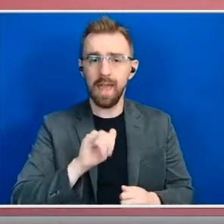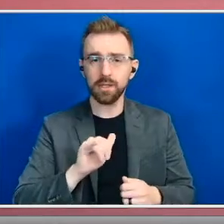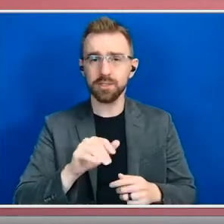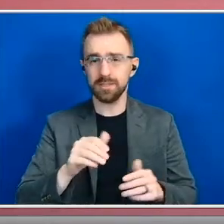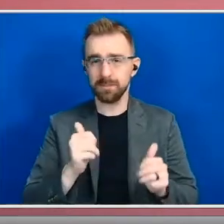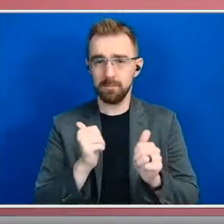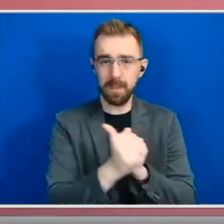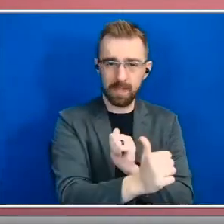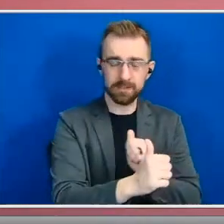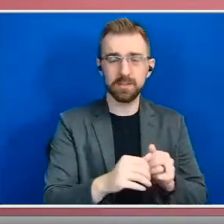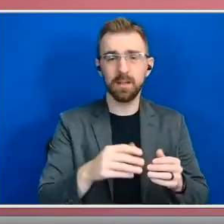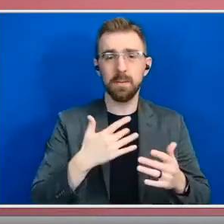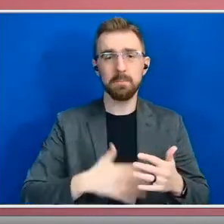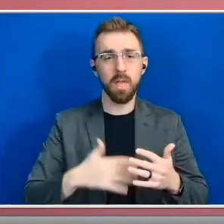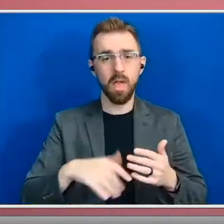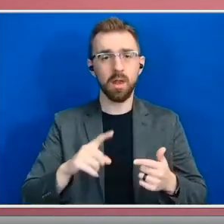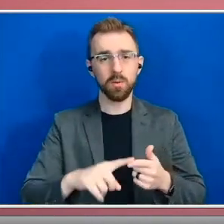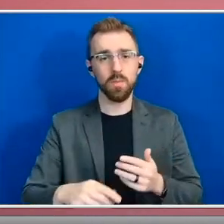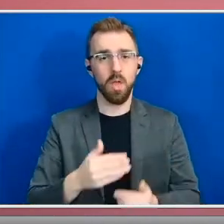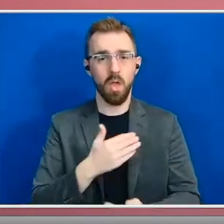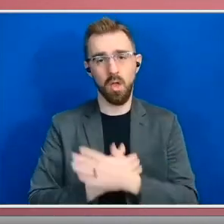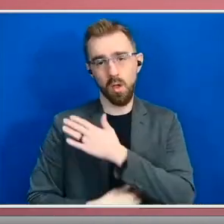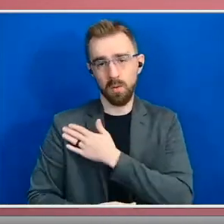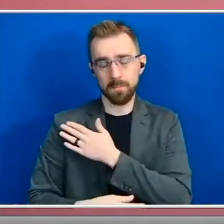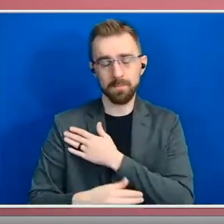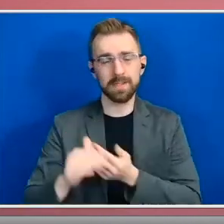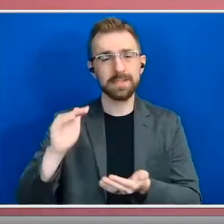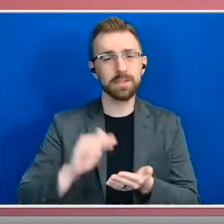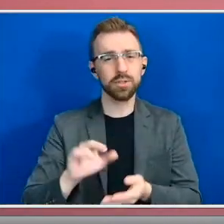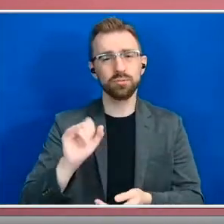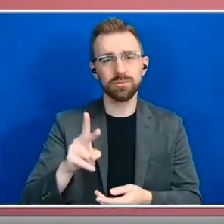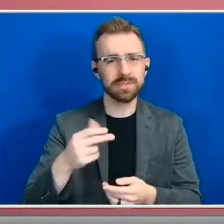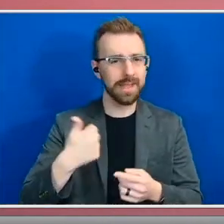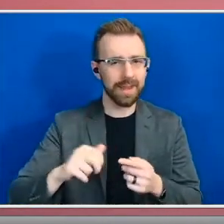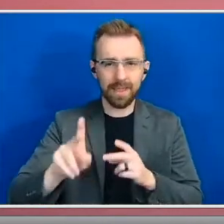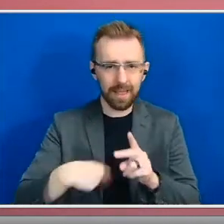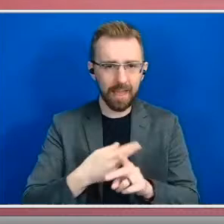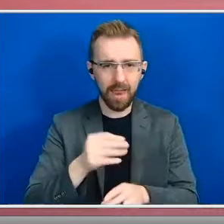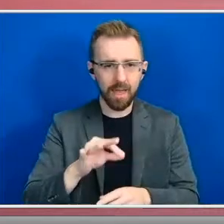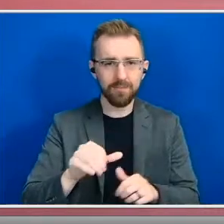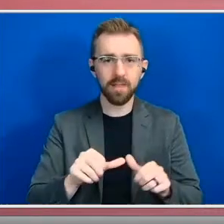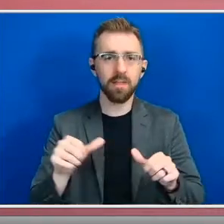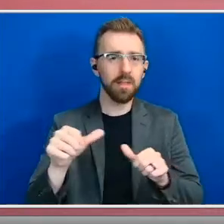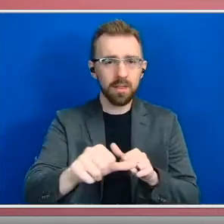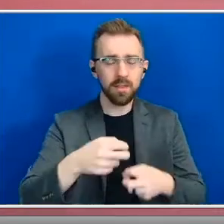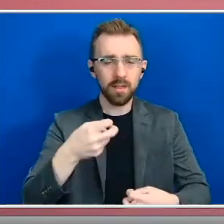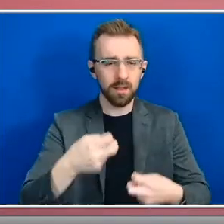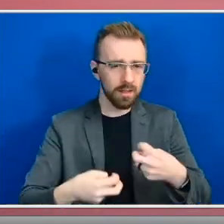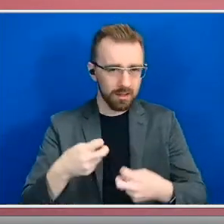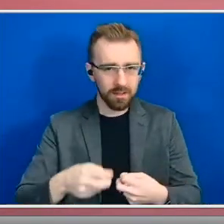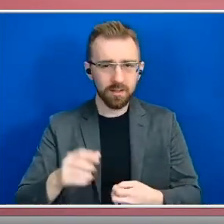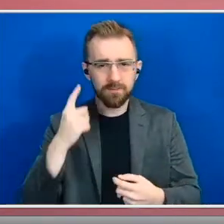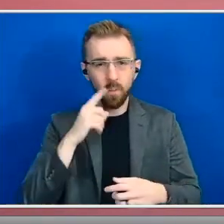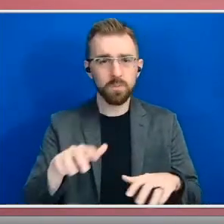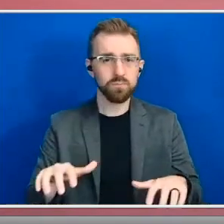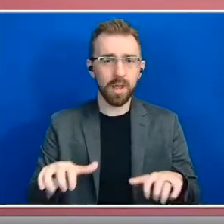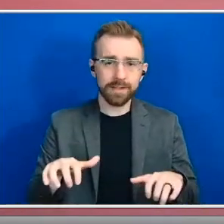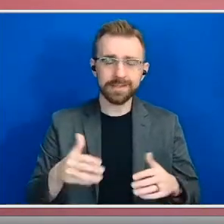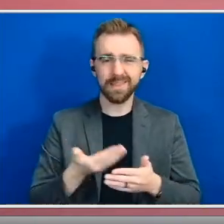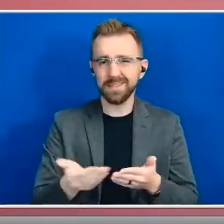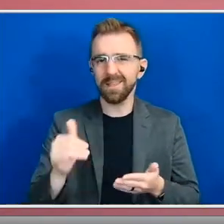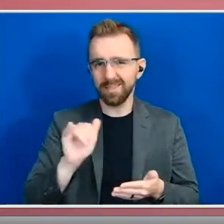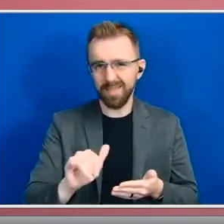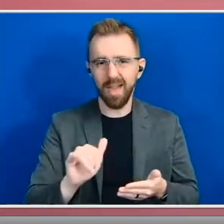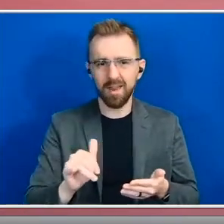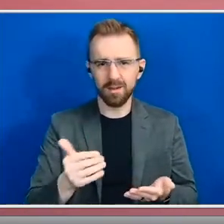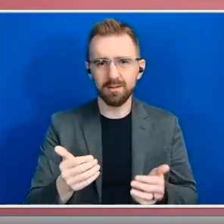to the arm and decrease the risk that there's any kind of long-term complications as far as paralysis and things like that go with our